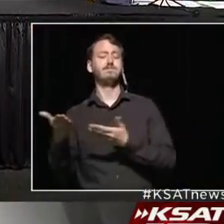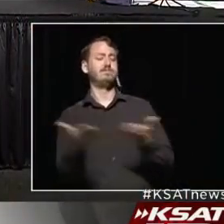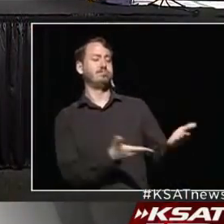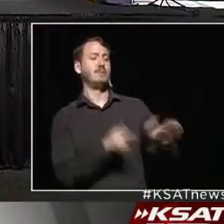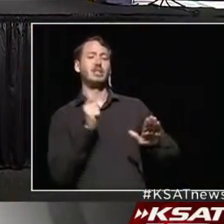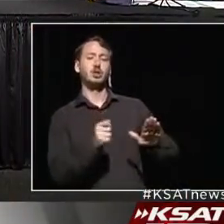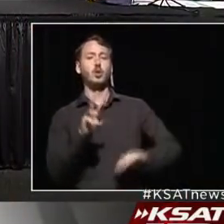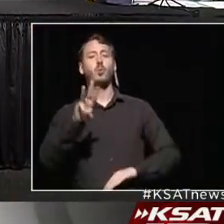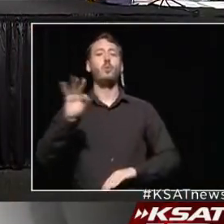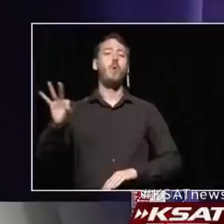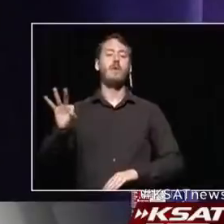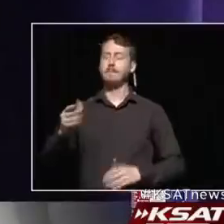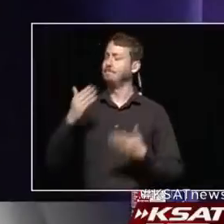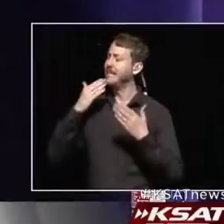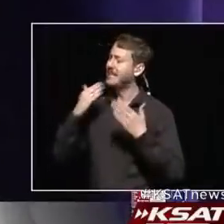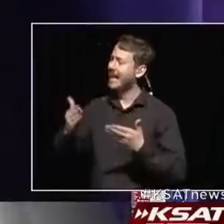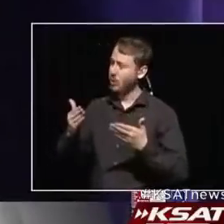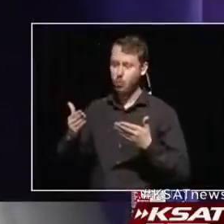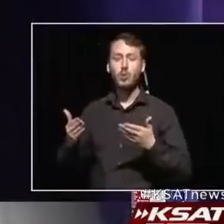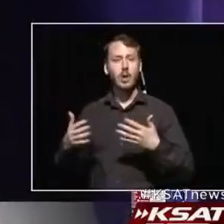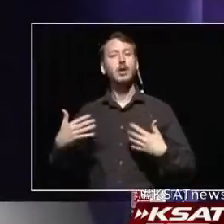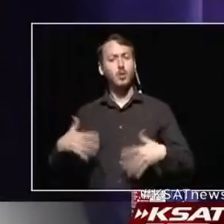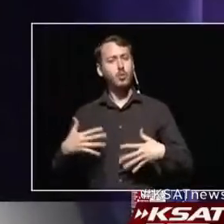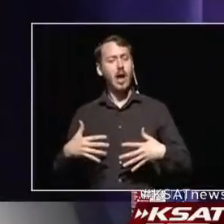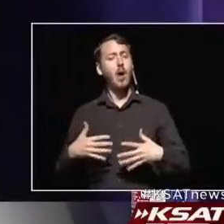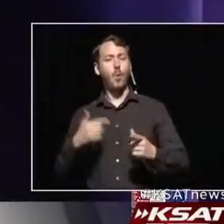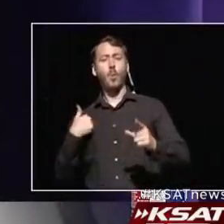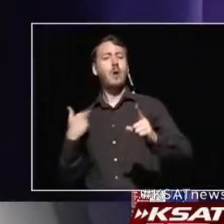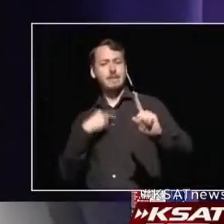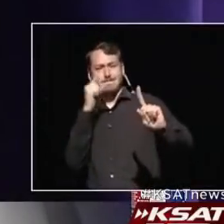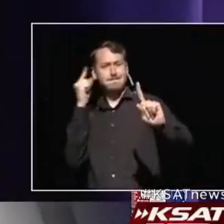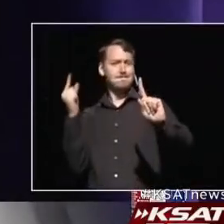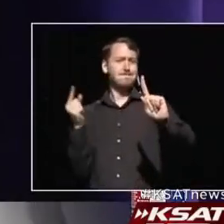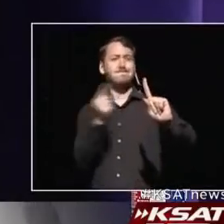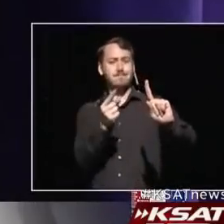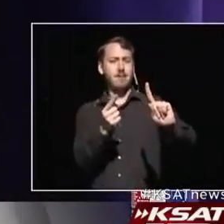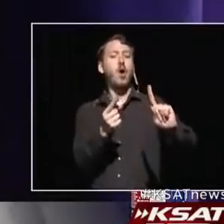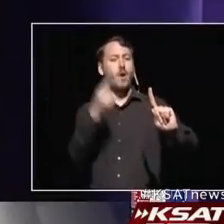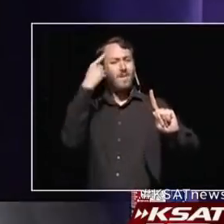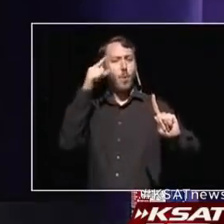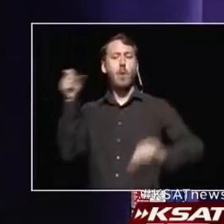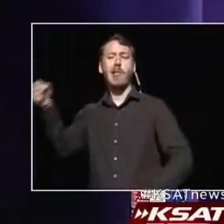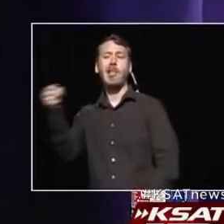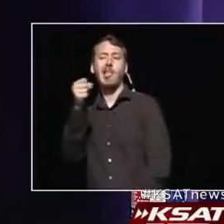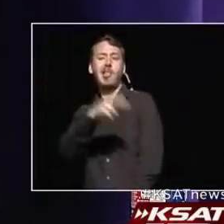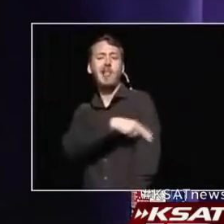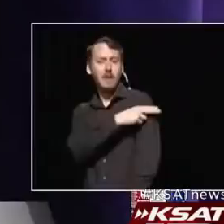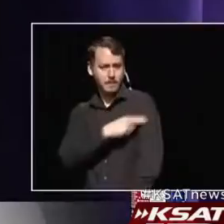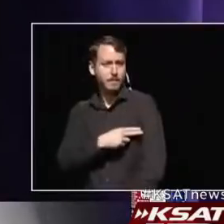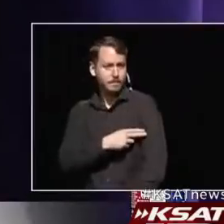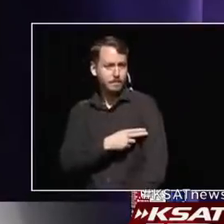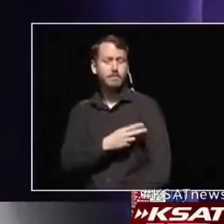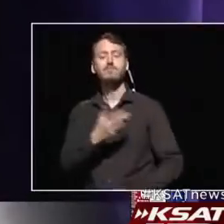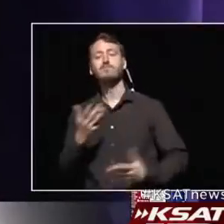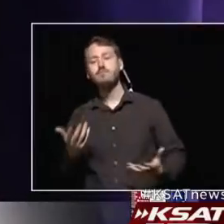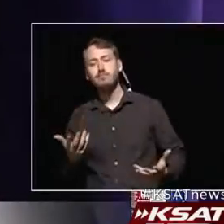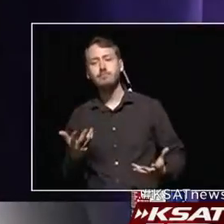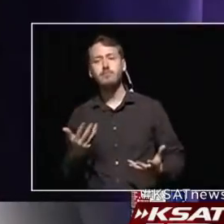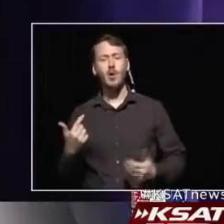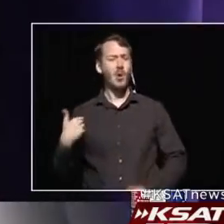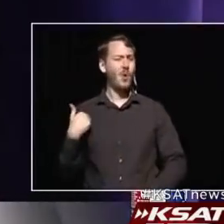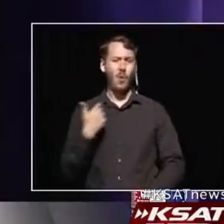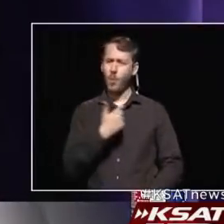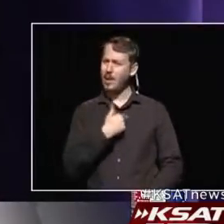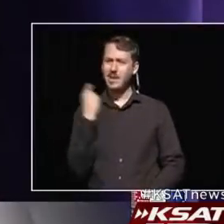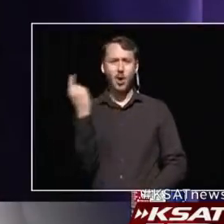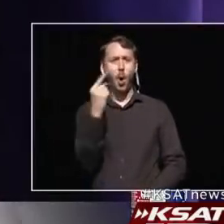And some of those certainly moving right with respect to the hospitalizations. you know, one thing we